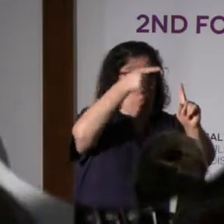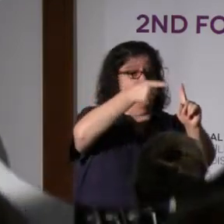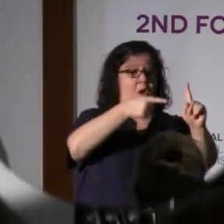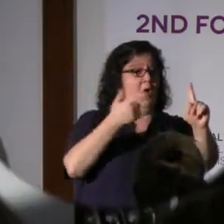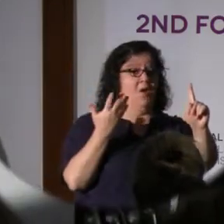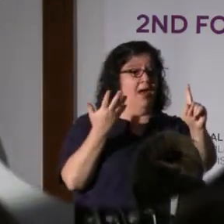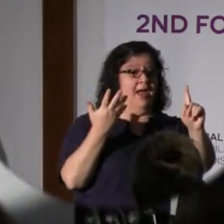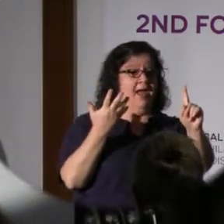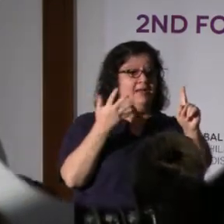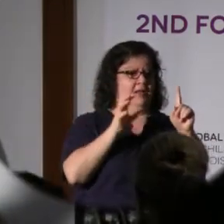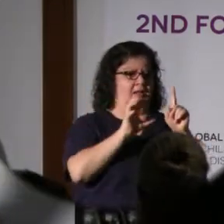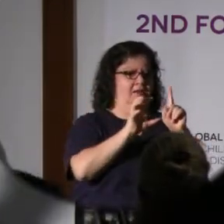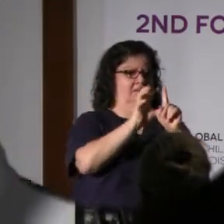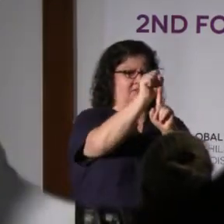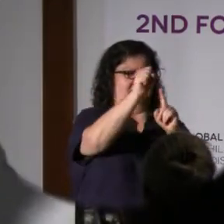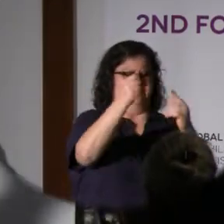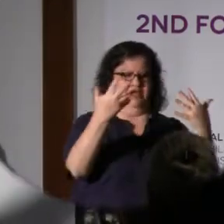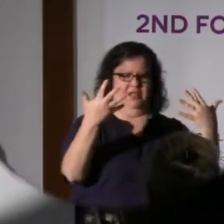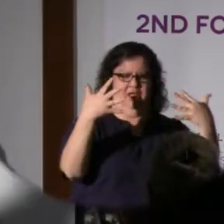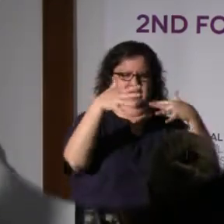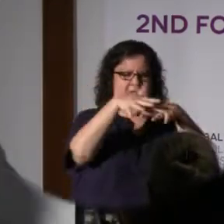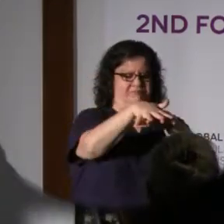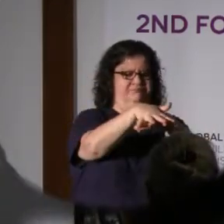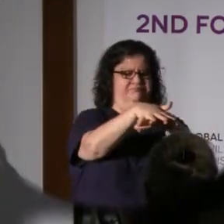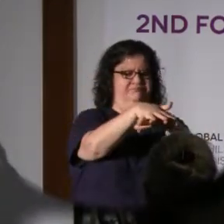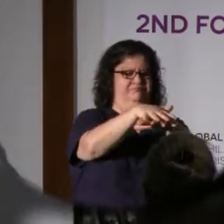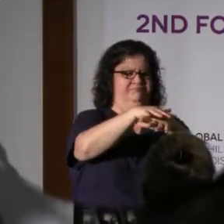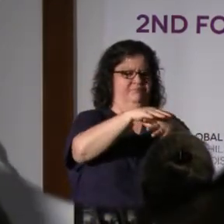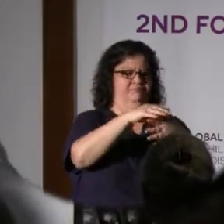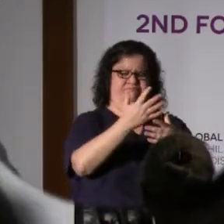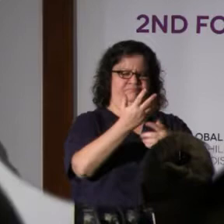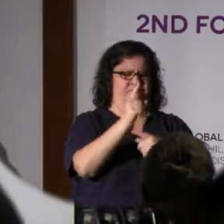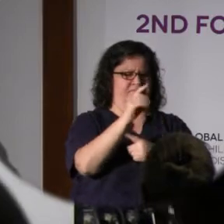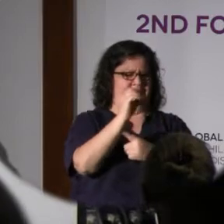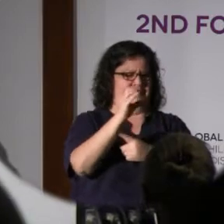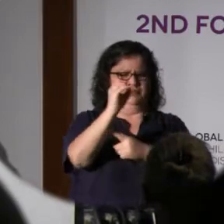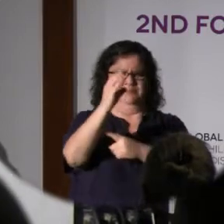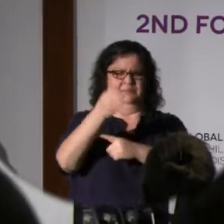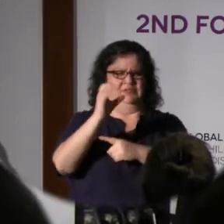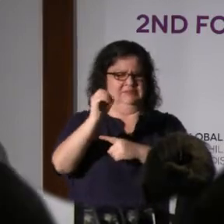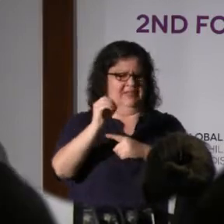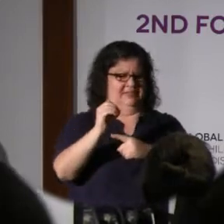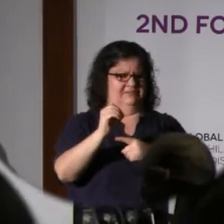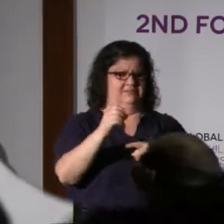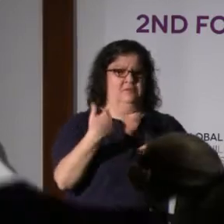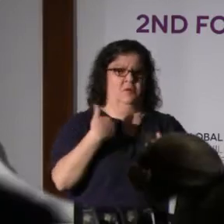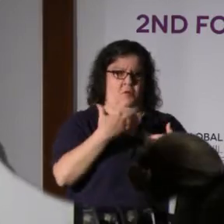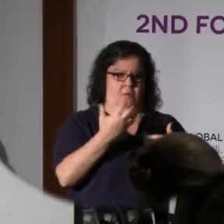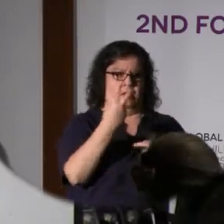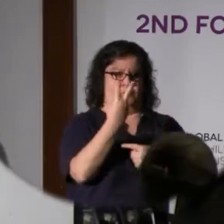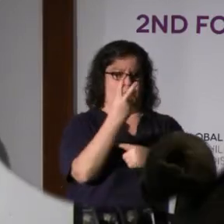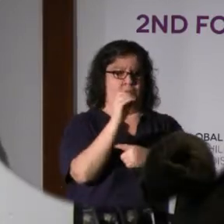in the post-2015 development agenda.